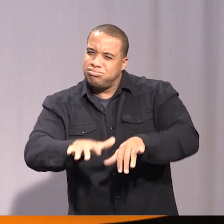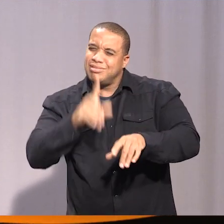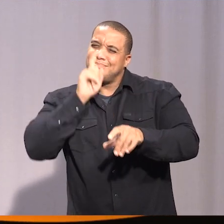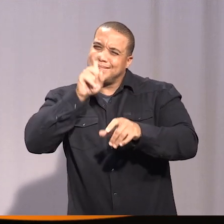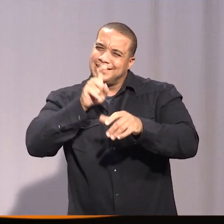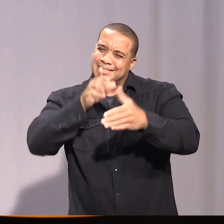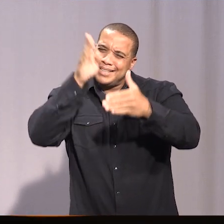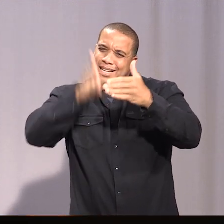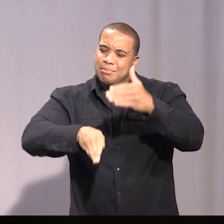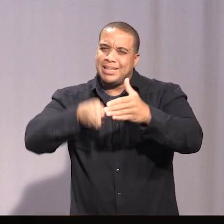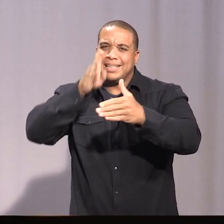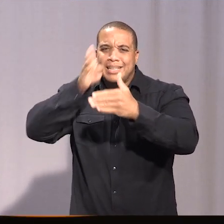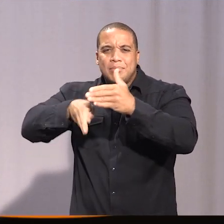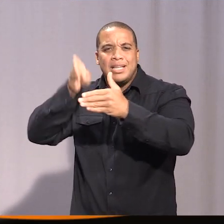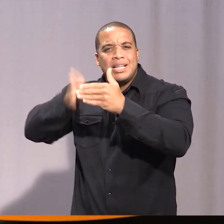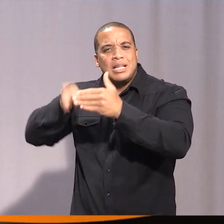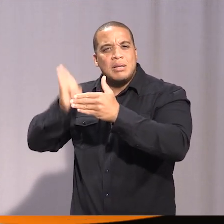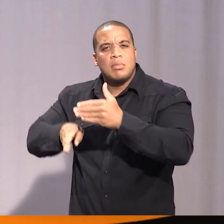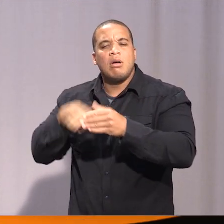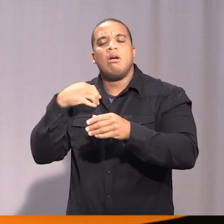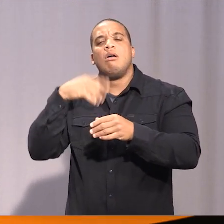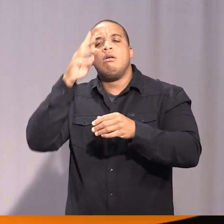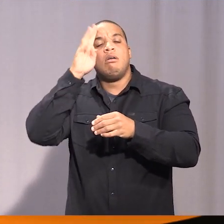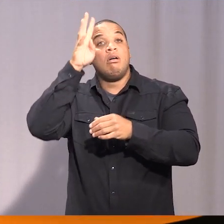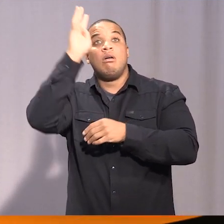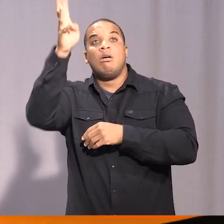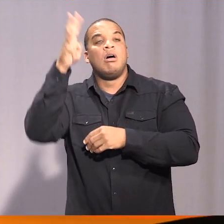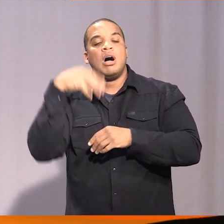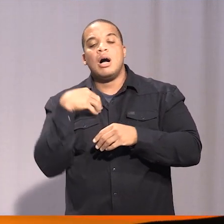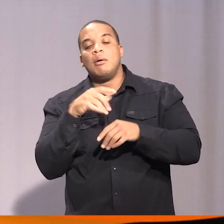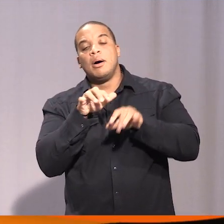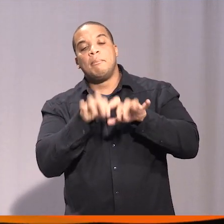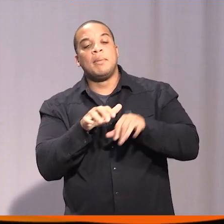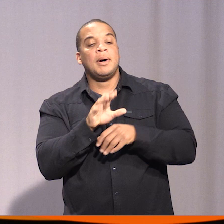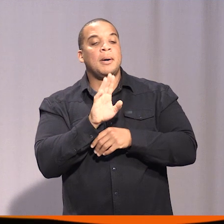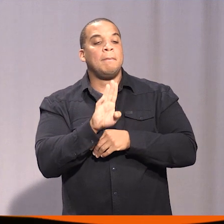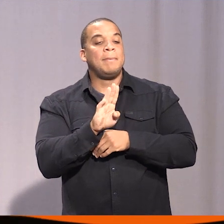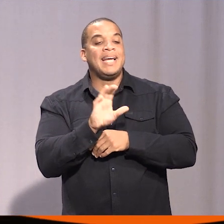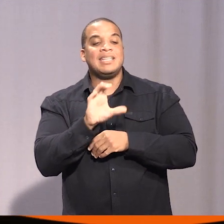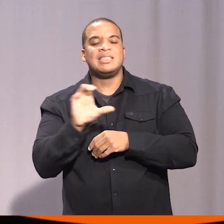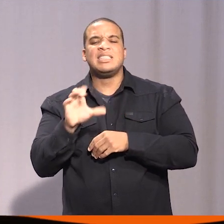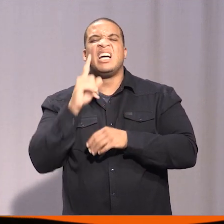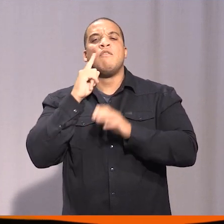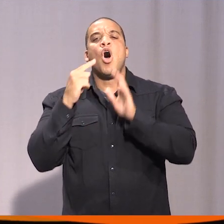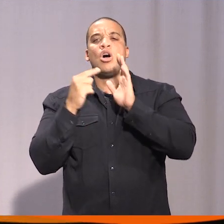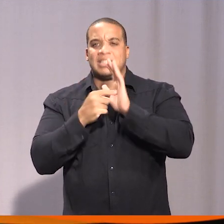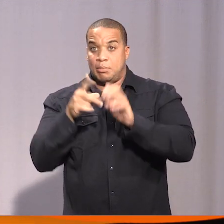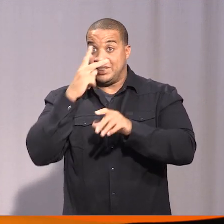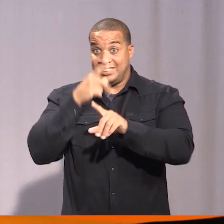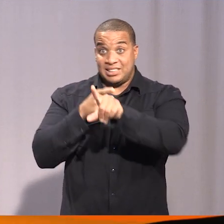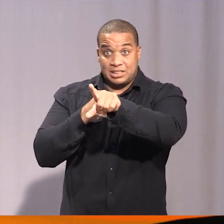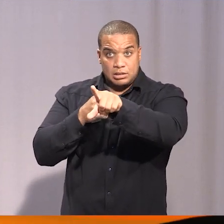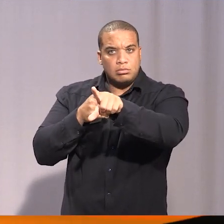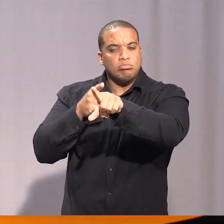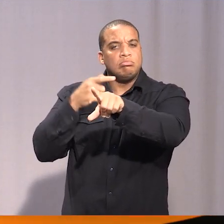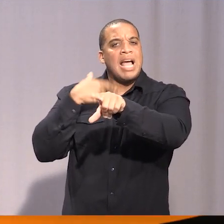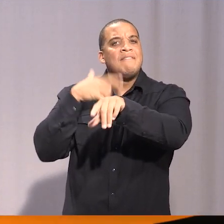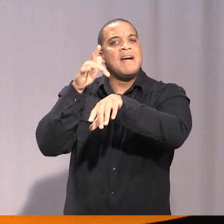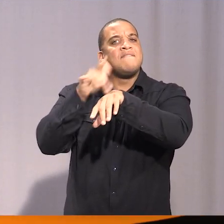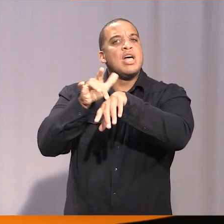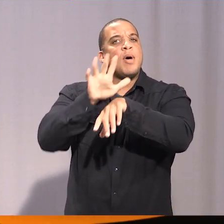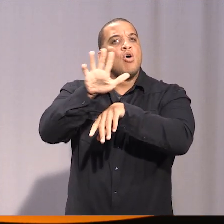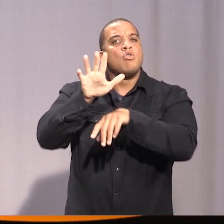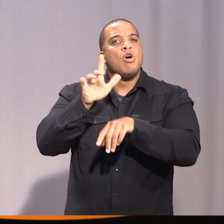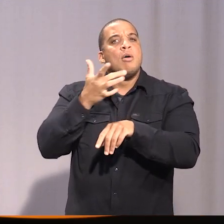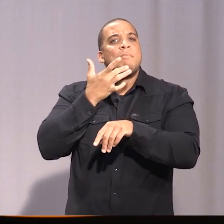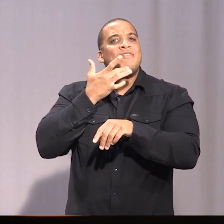the bottom as an option. I'll just type in BCC just as an example to show that it is available and you can